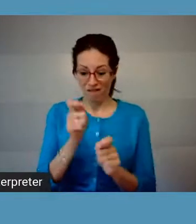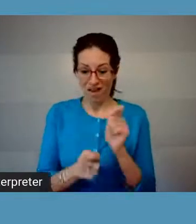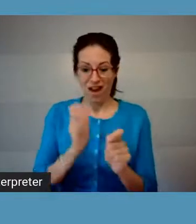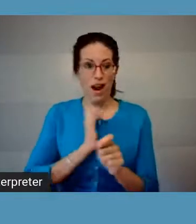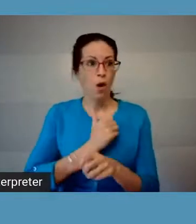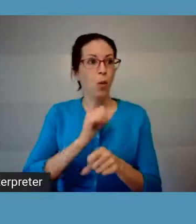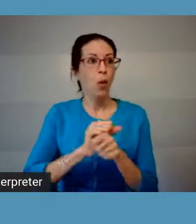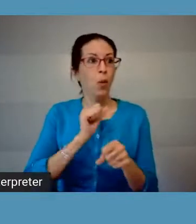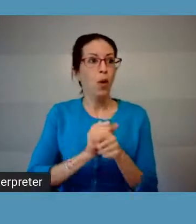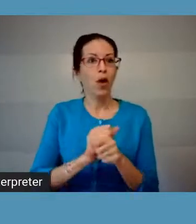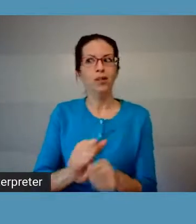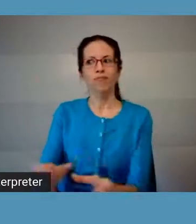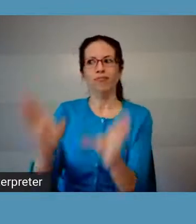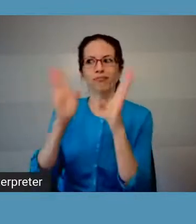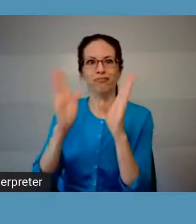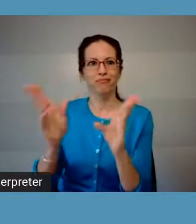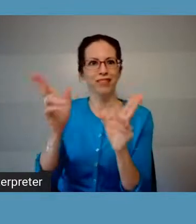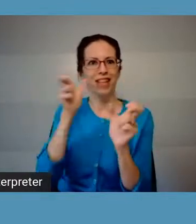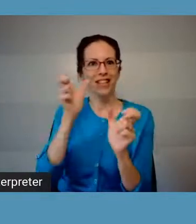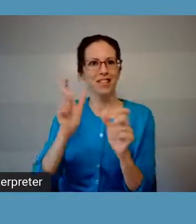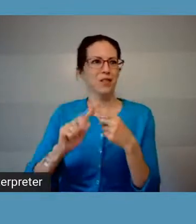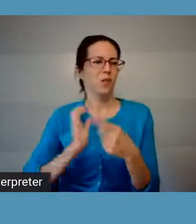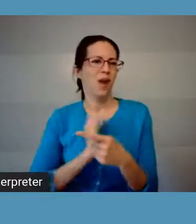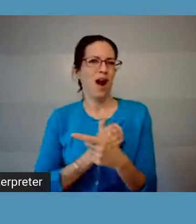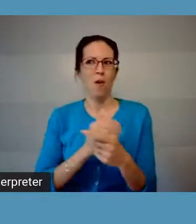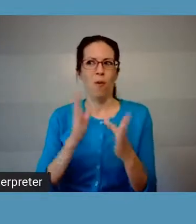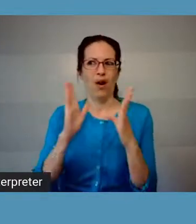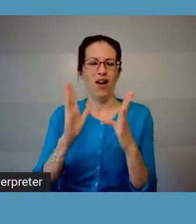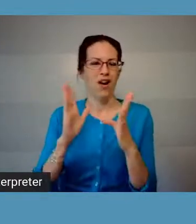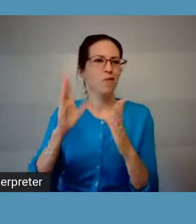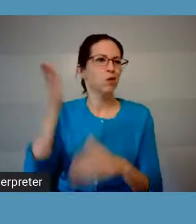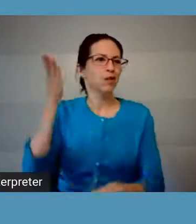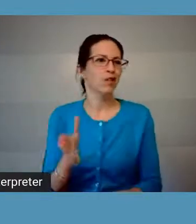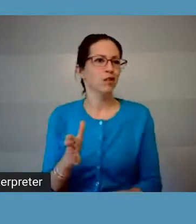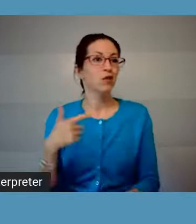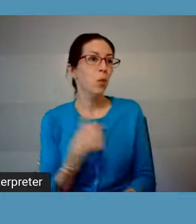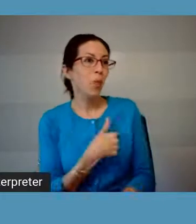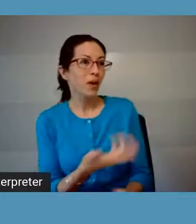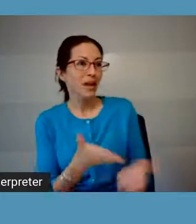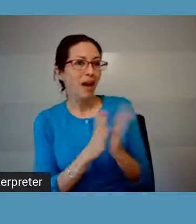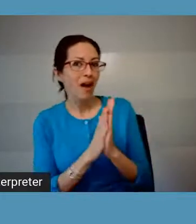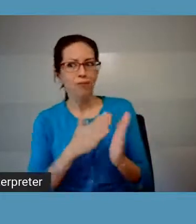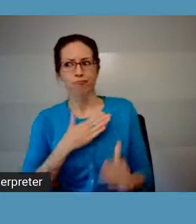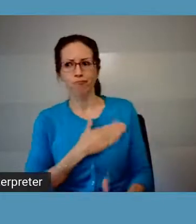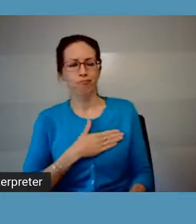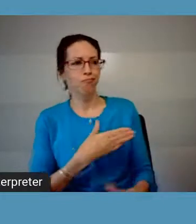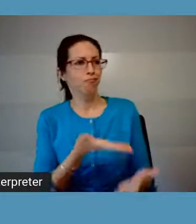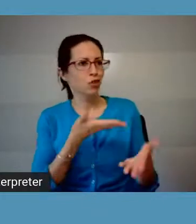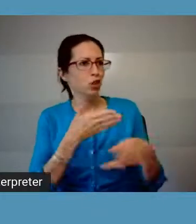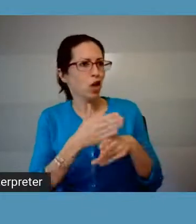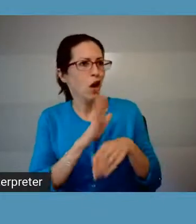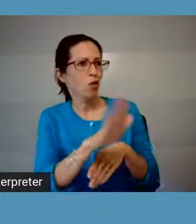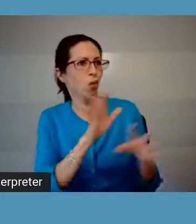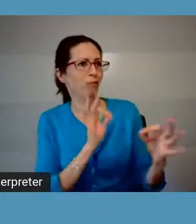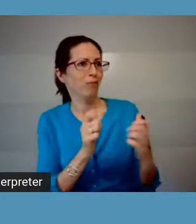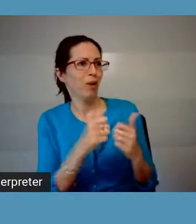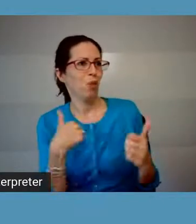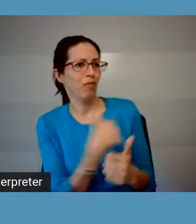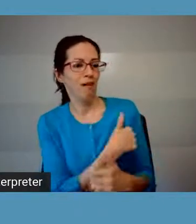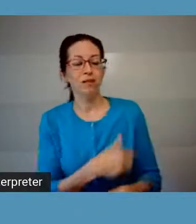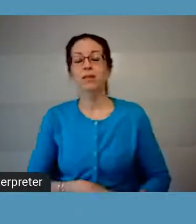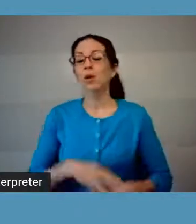to our attendees. So we ask that you share your candid feedback with us. Following today's program, you will be sent a link